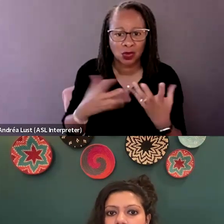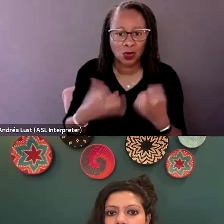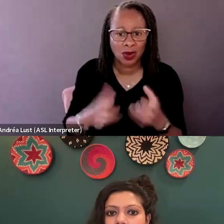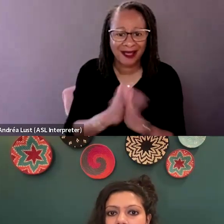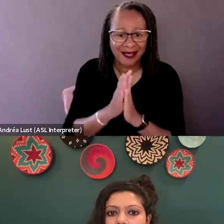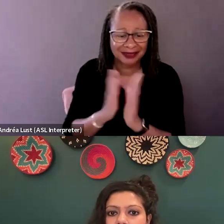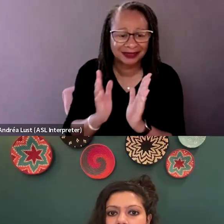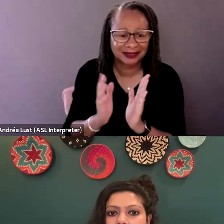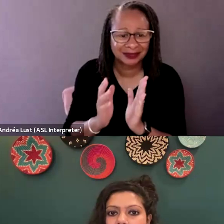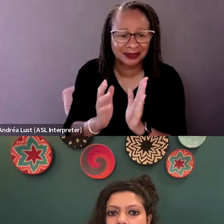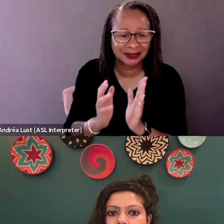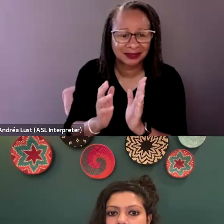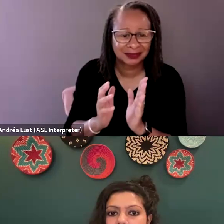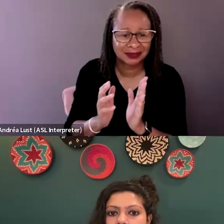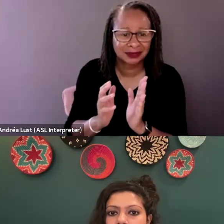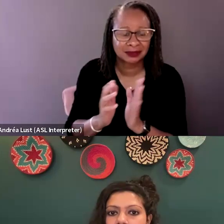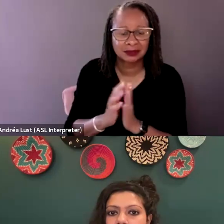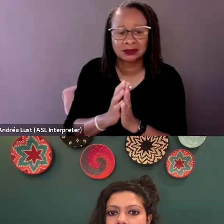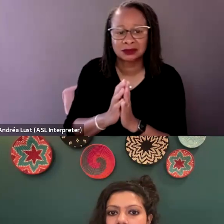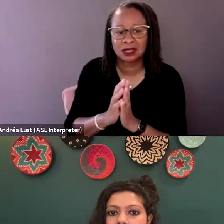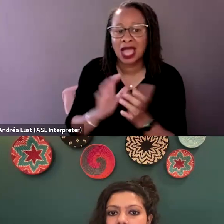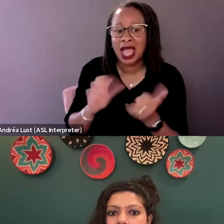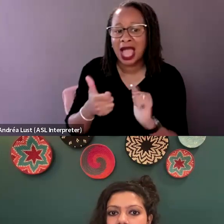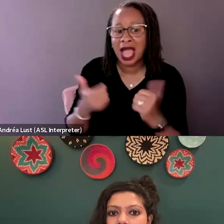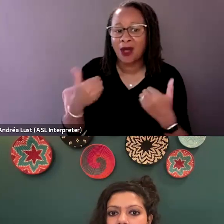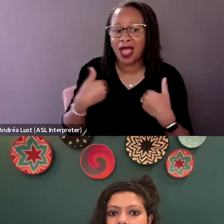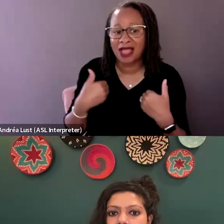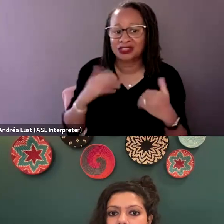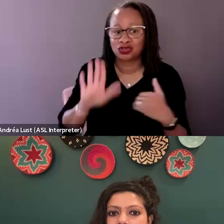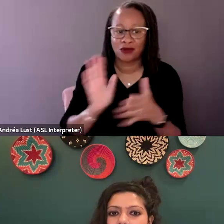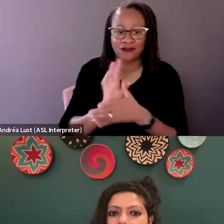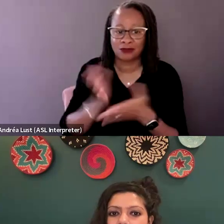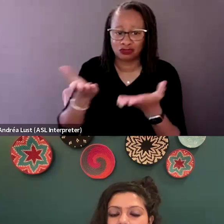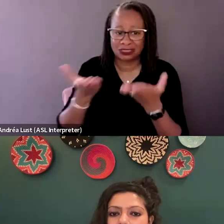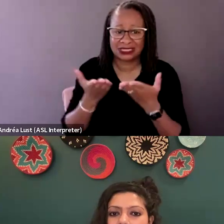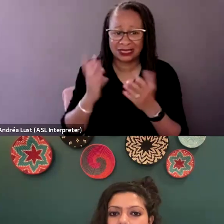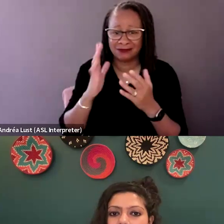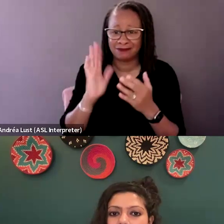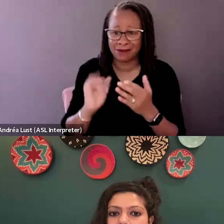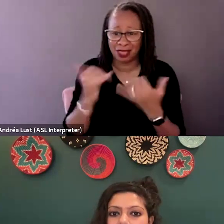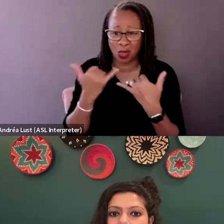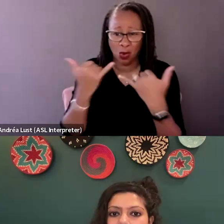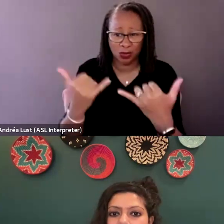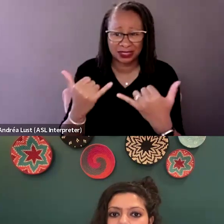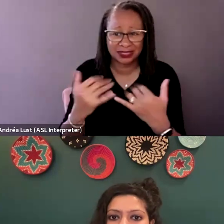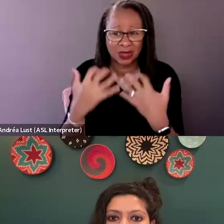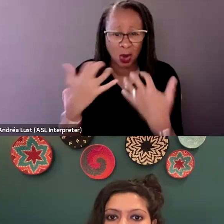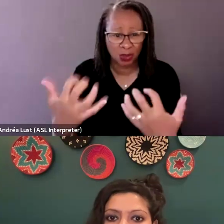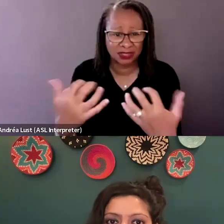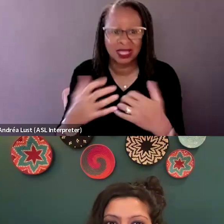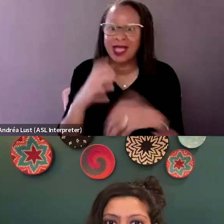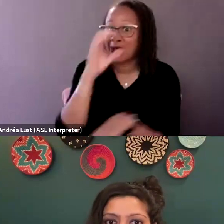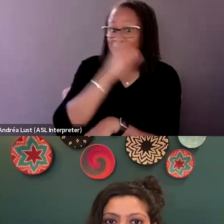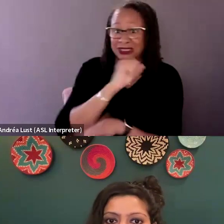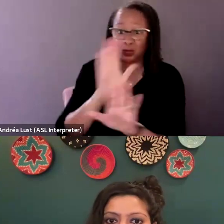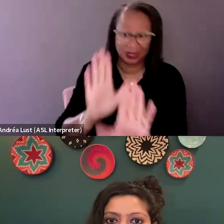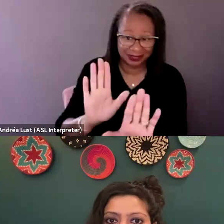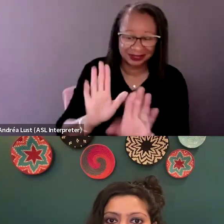something to kind of help. But in terms of my own practice, that I think whittles down to questions